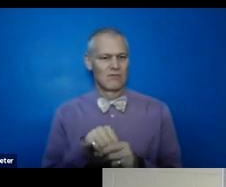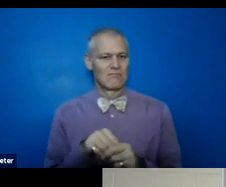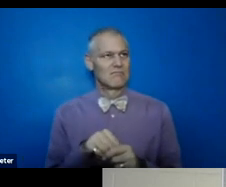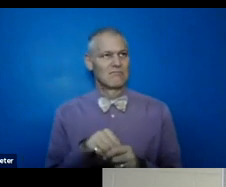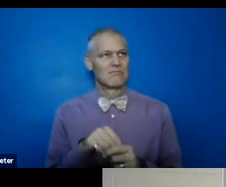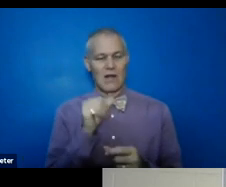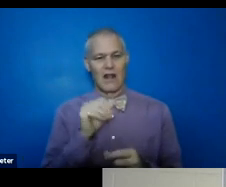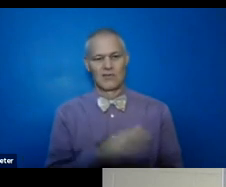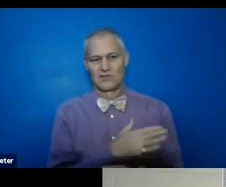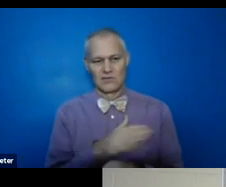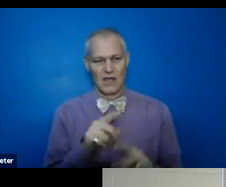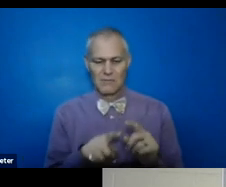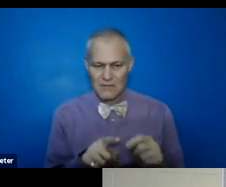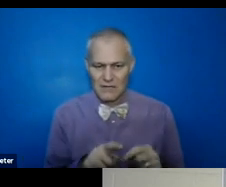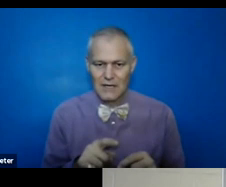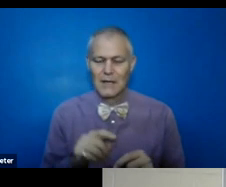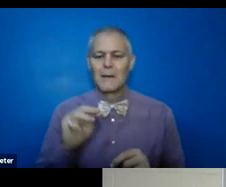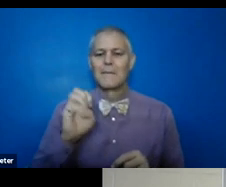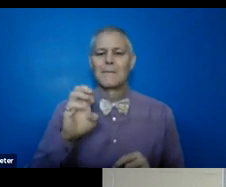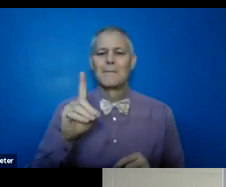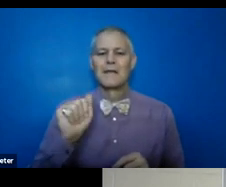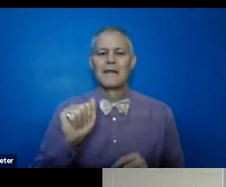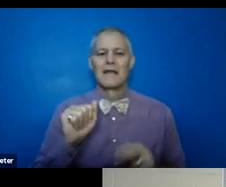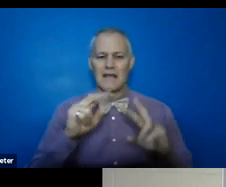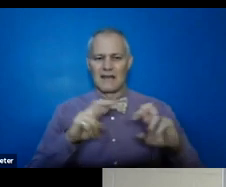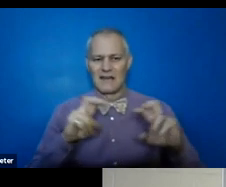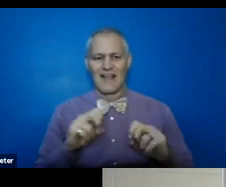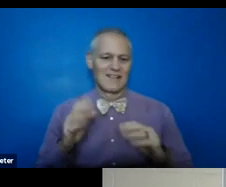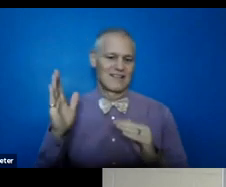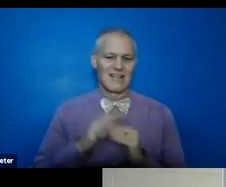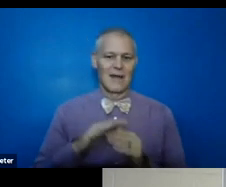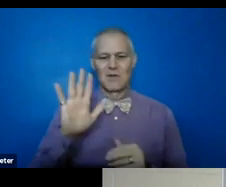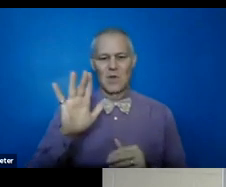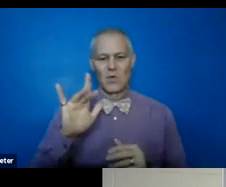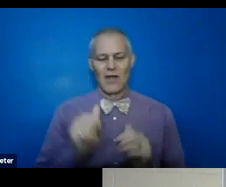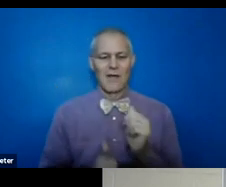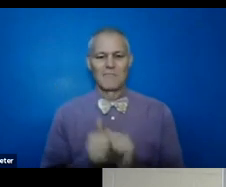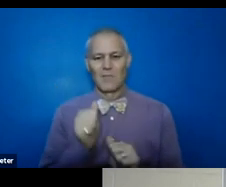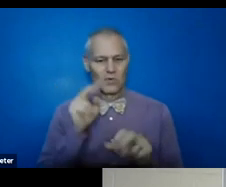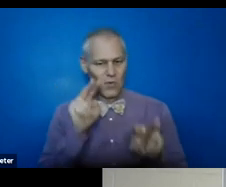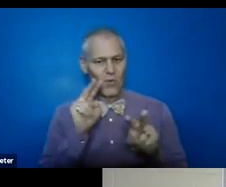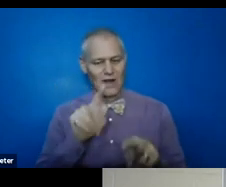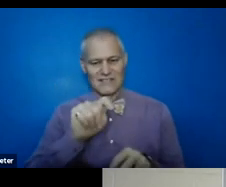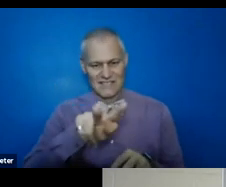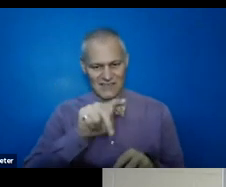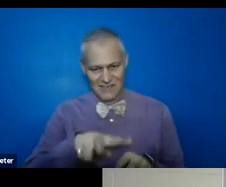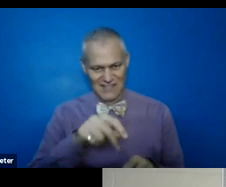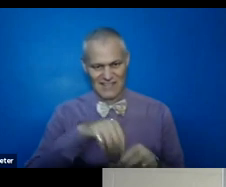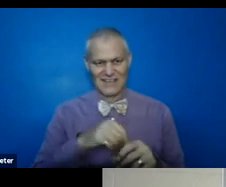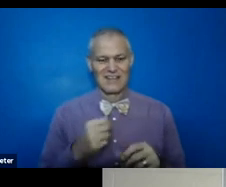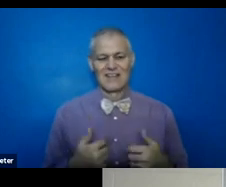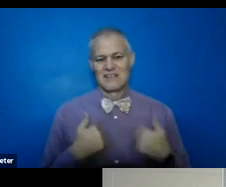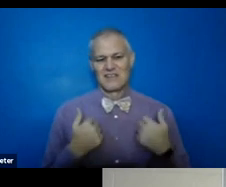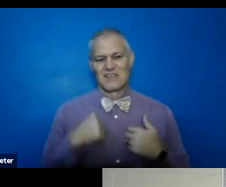lyrics, but we did a media analysis of the top 25 most watched TV shows among young boys in the US for like what